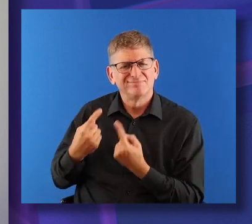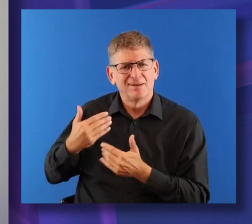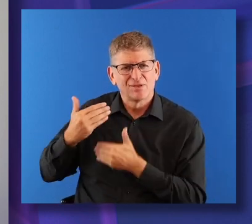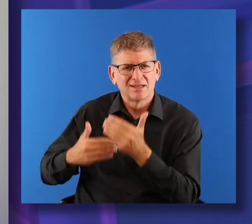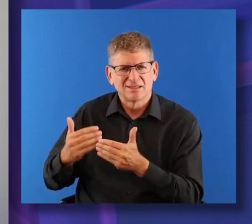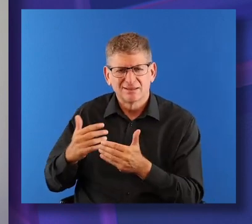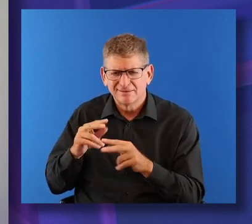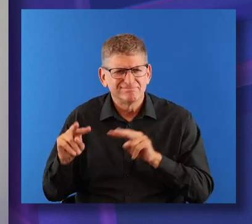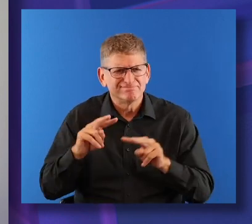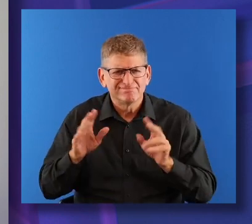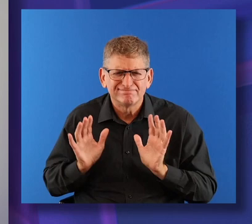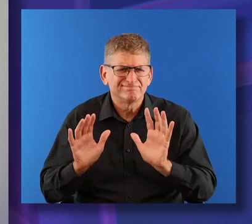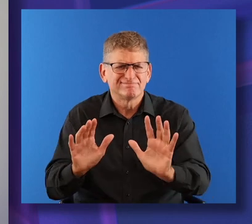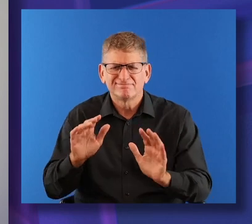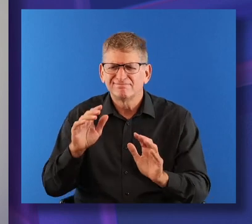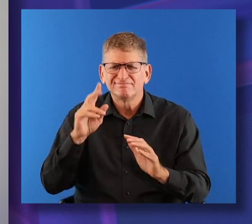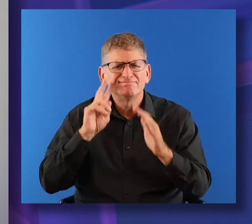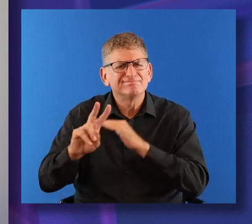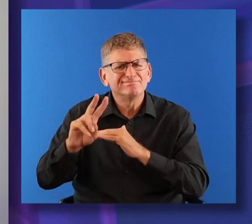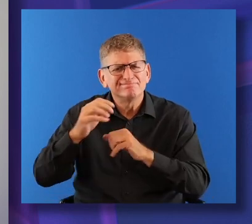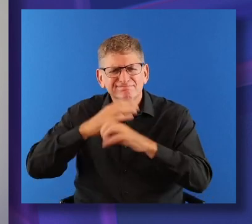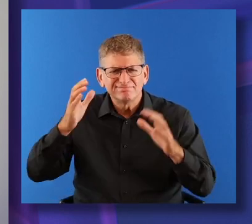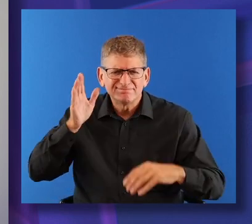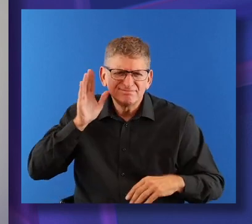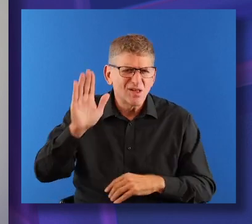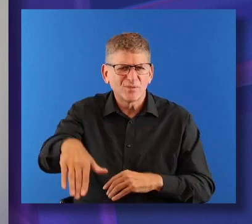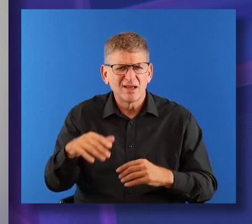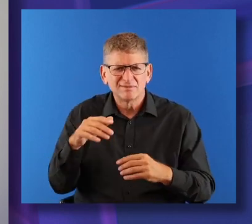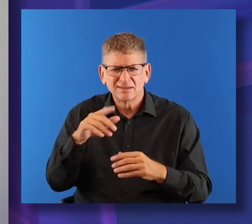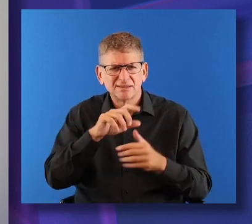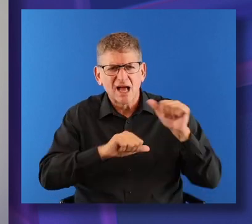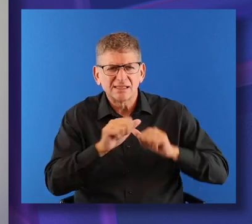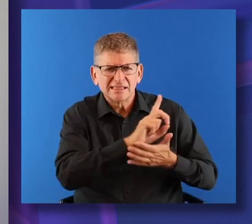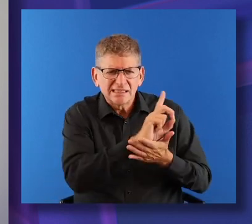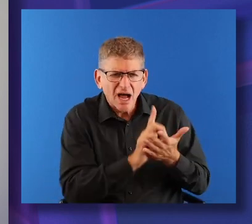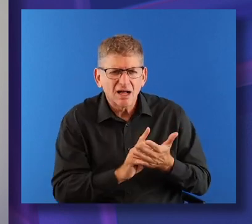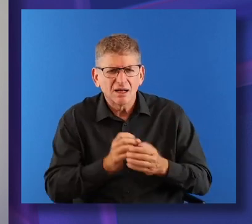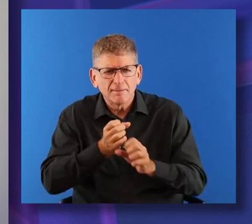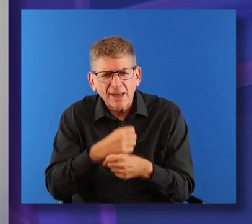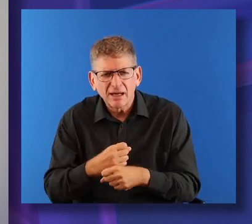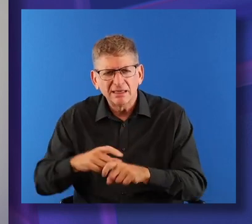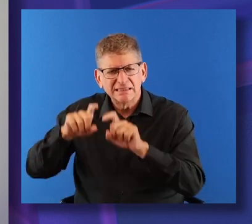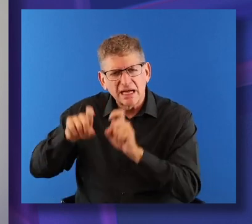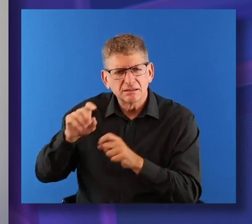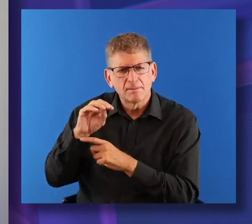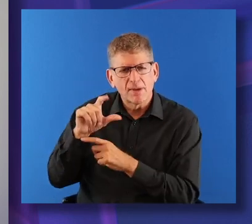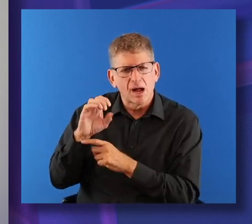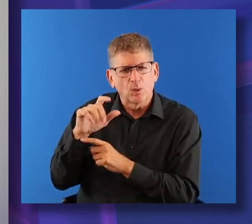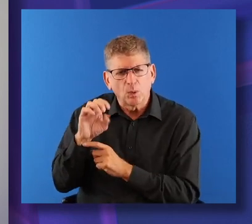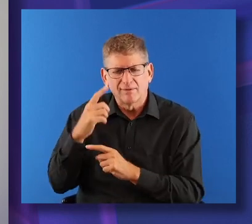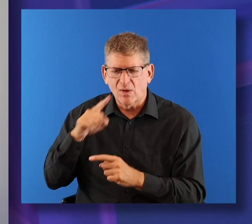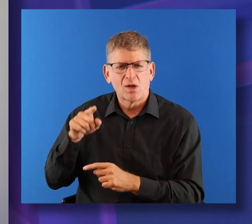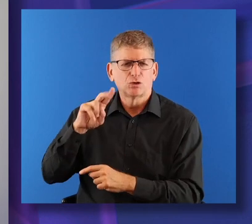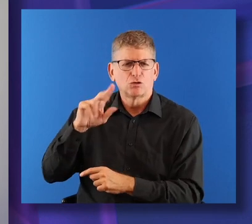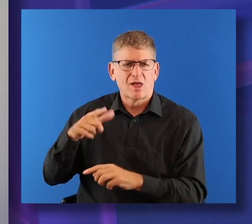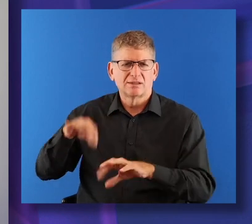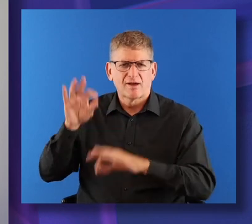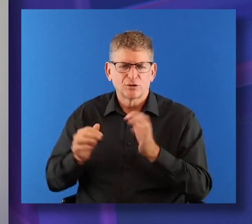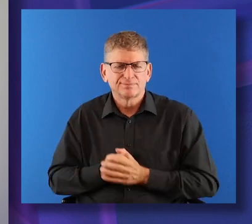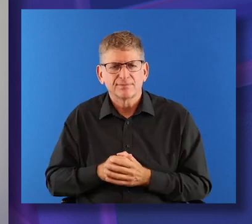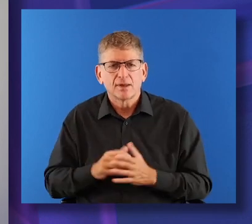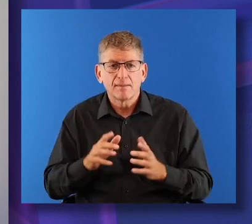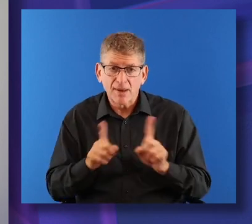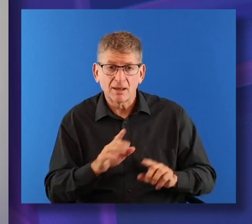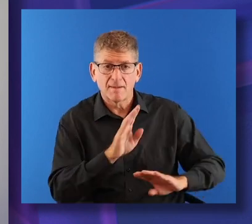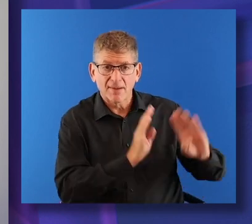processes and drive insight into the way that scientists design, make, and test molecules for drug discovery. However,